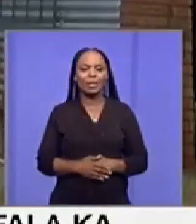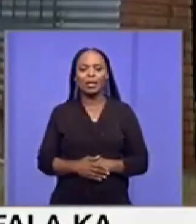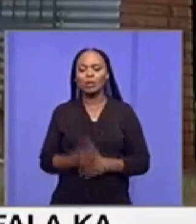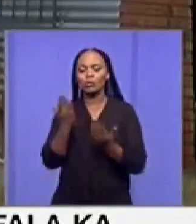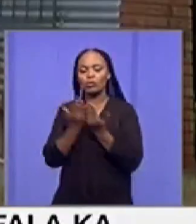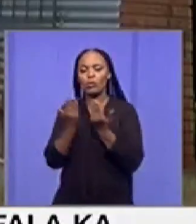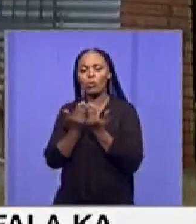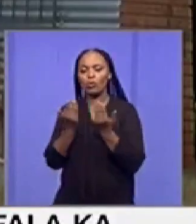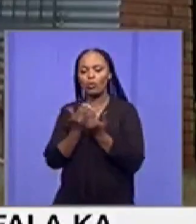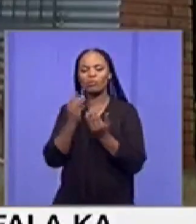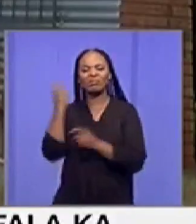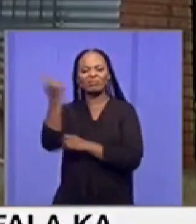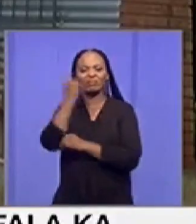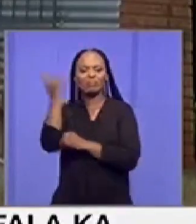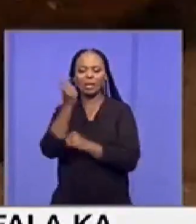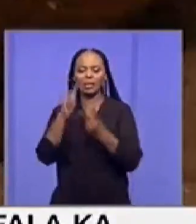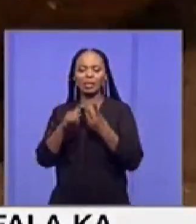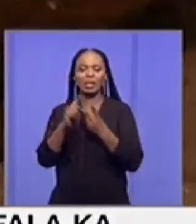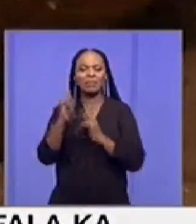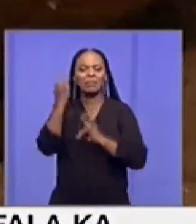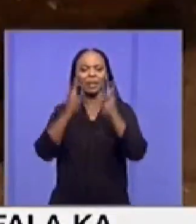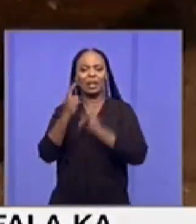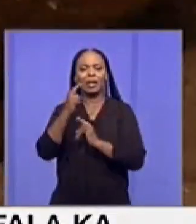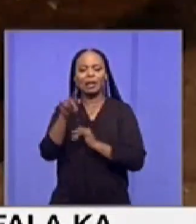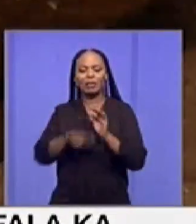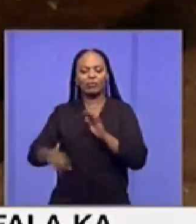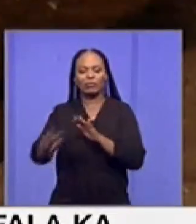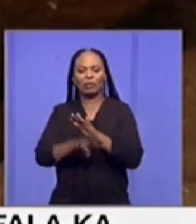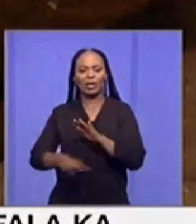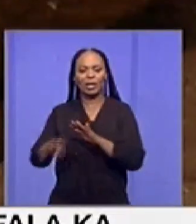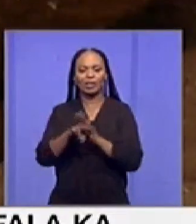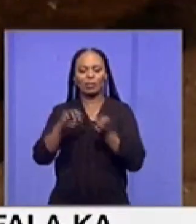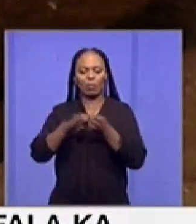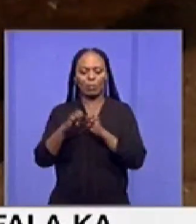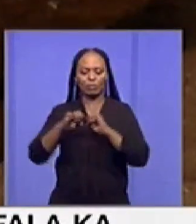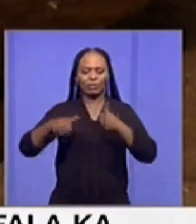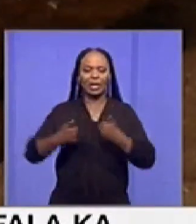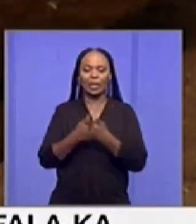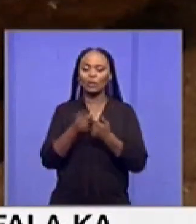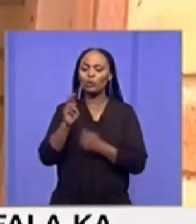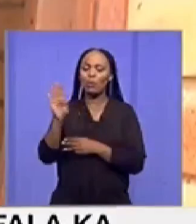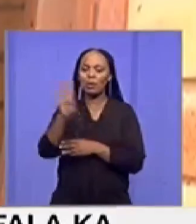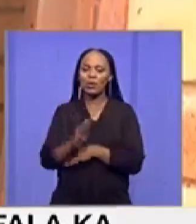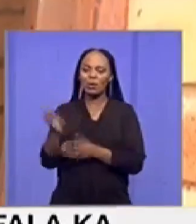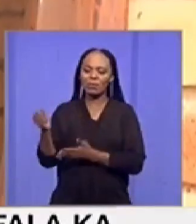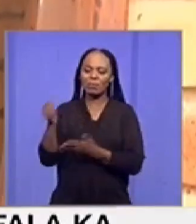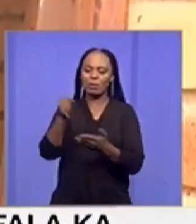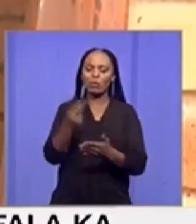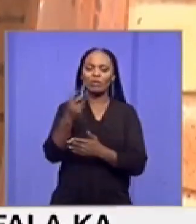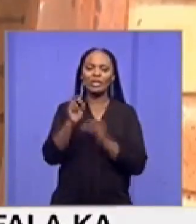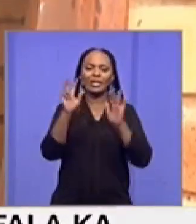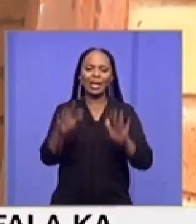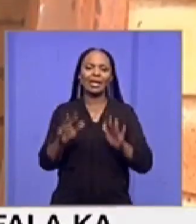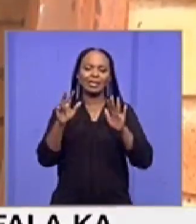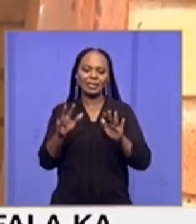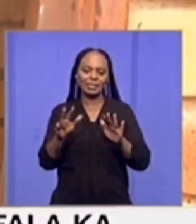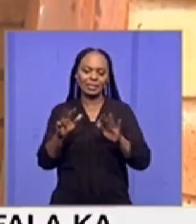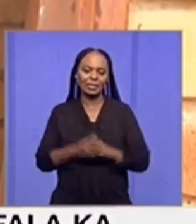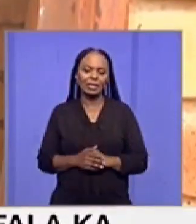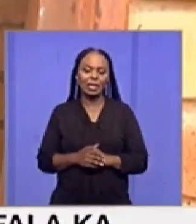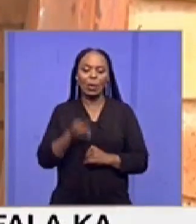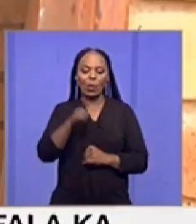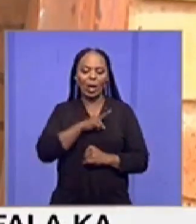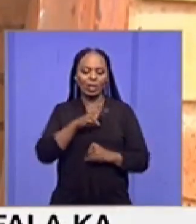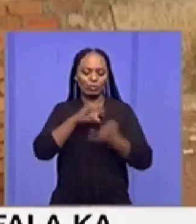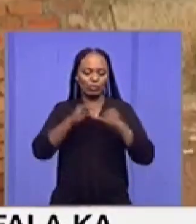sa lebane le ditlhohlo le ge mmušo wa bile diranta tše dibilione tše 2 ka 2018 se e be e le